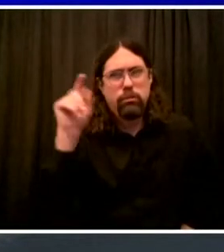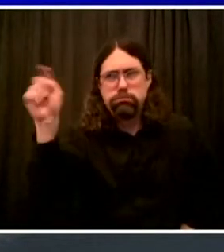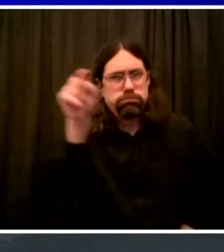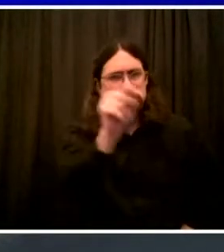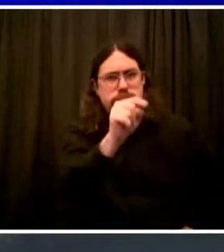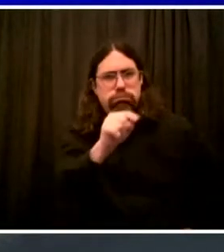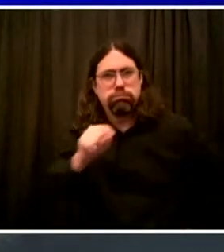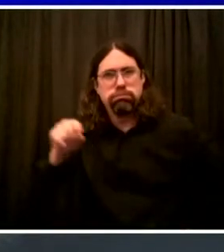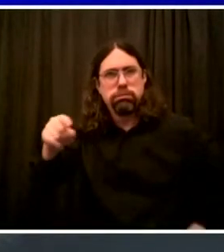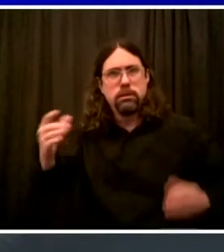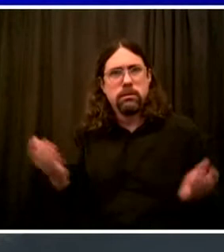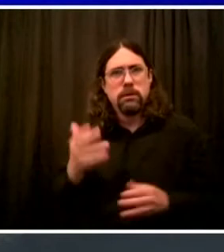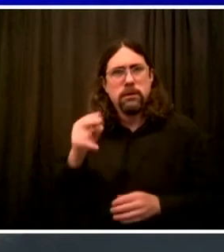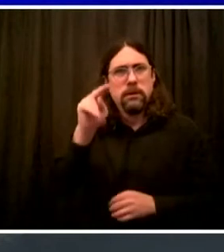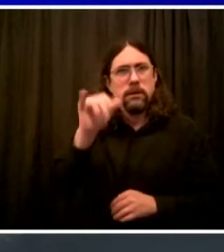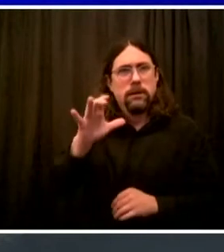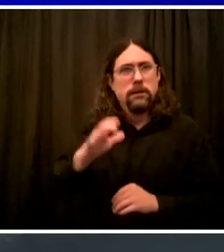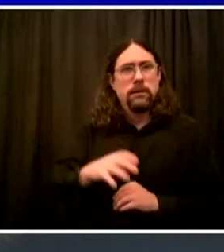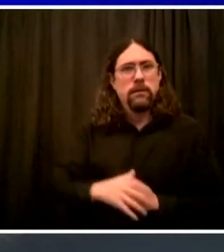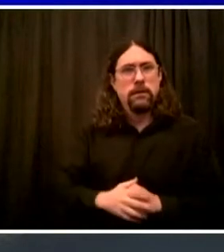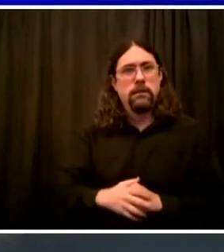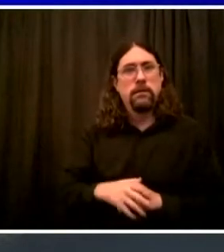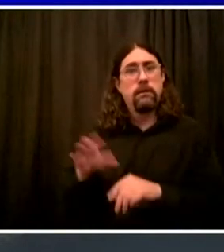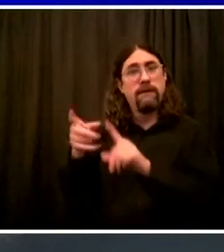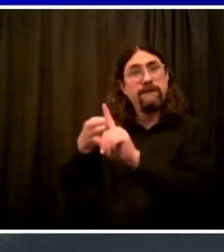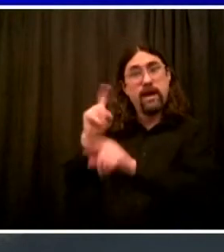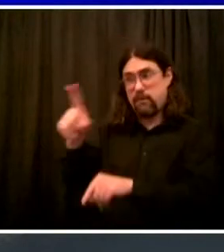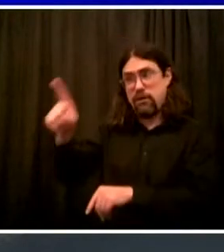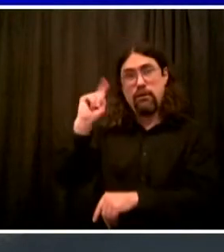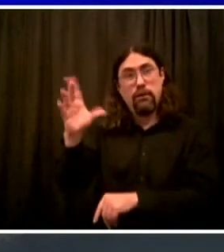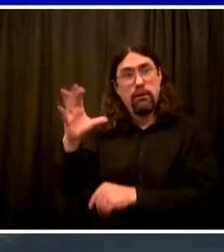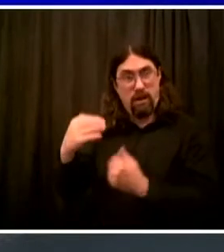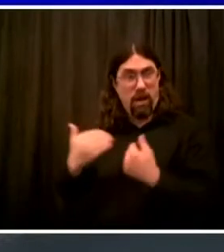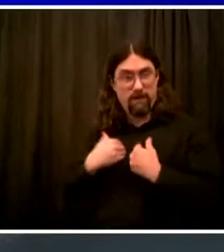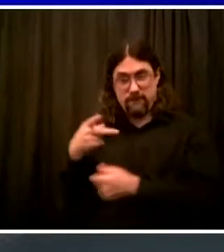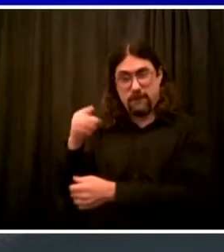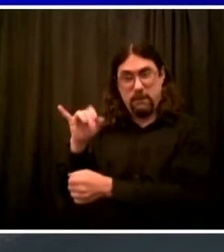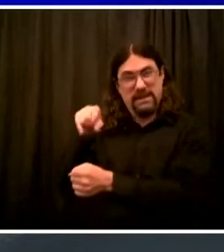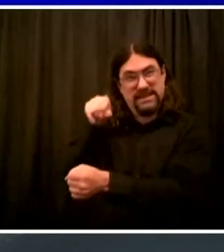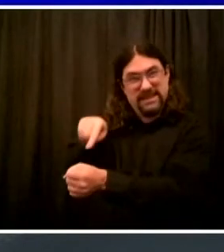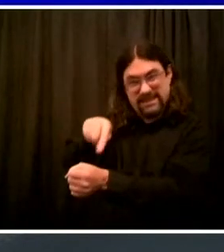either tested positive for COVID-19 or tested for the antibodies,